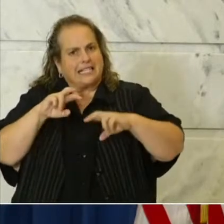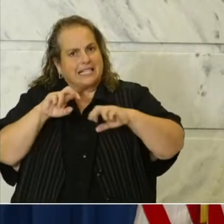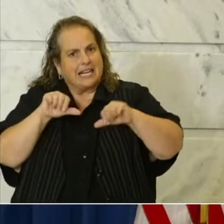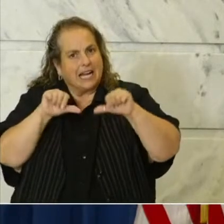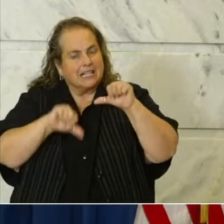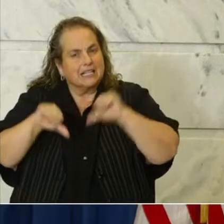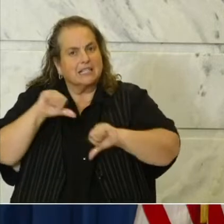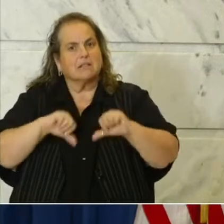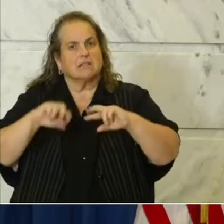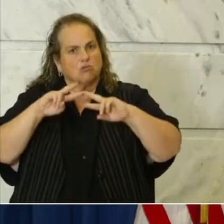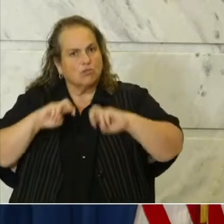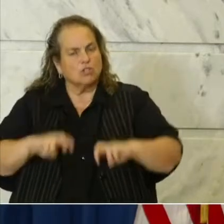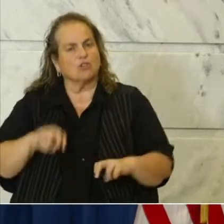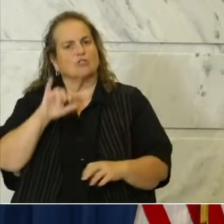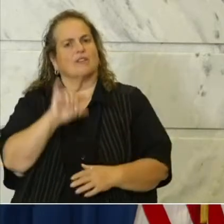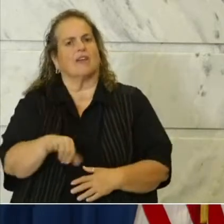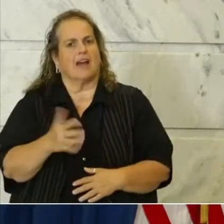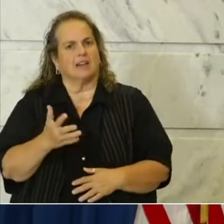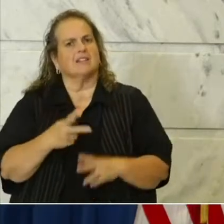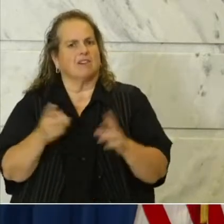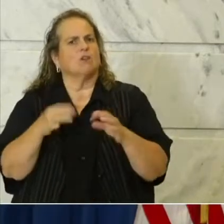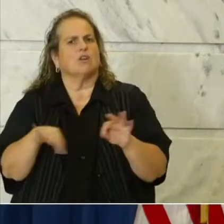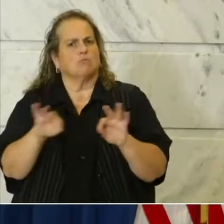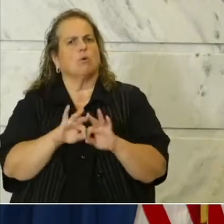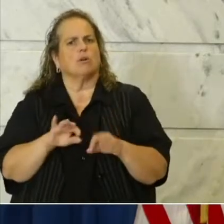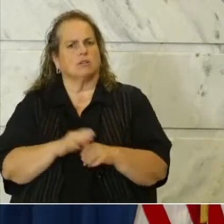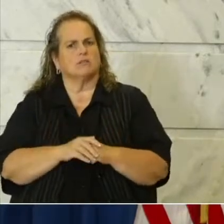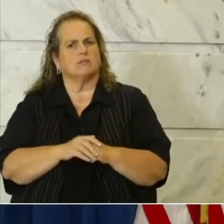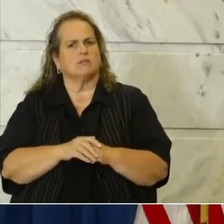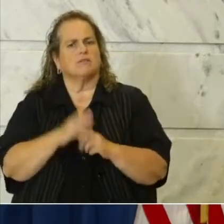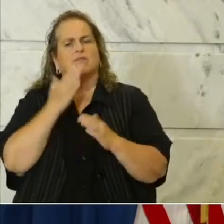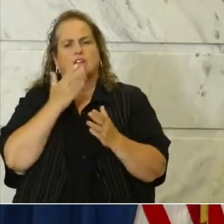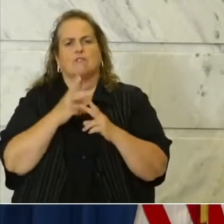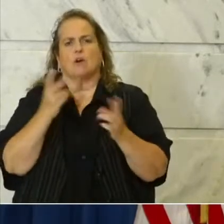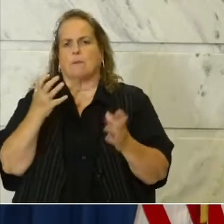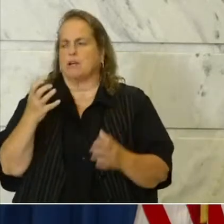try to protect you from it. Thank you very much, and Lieutenant Governor.